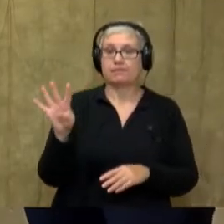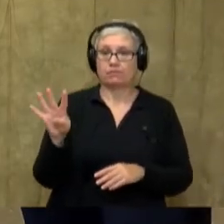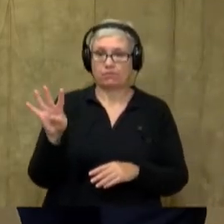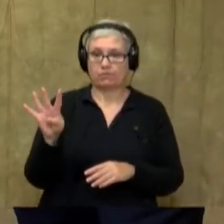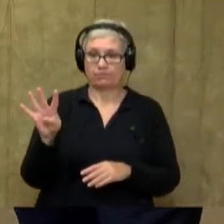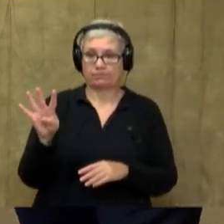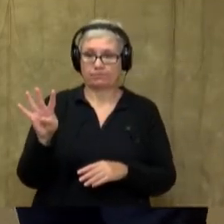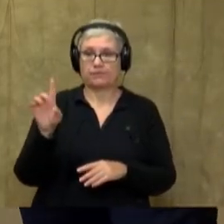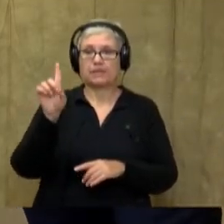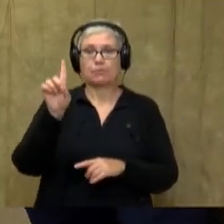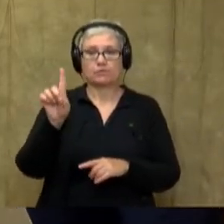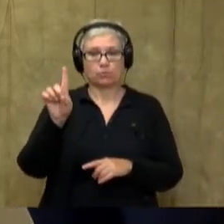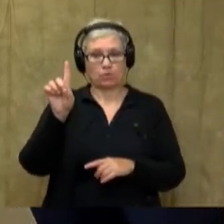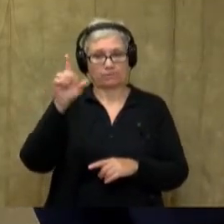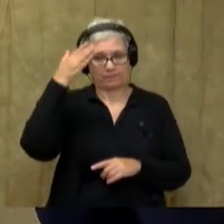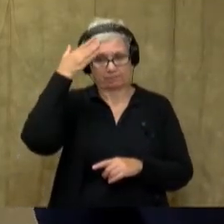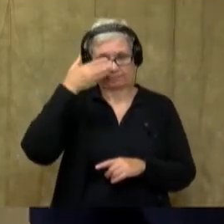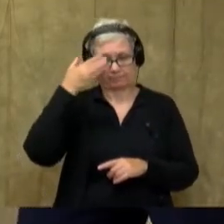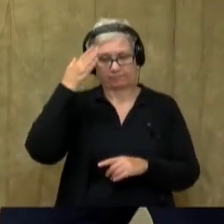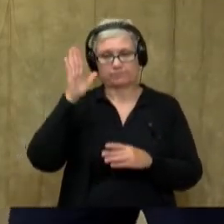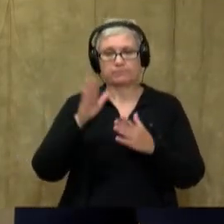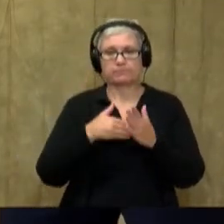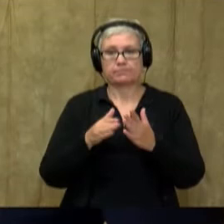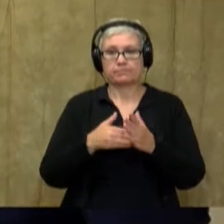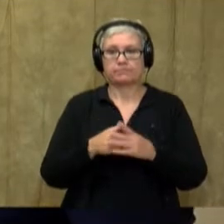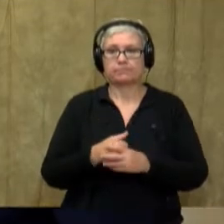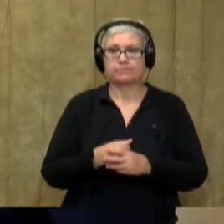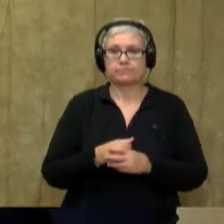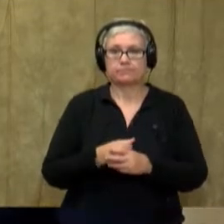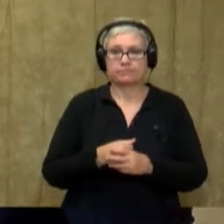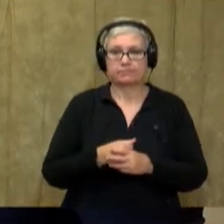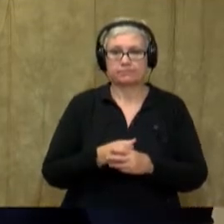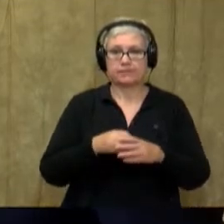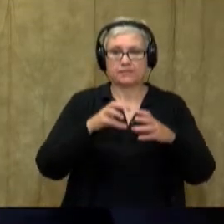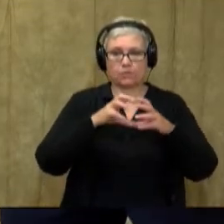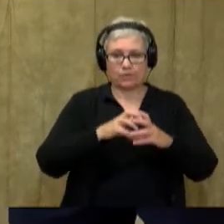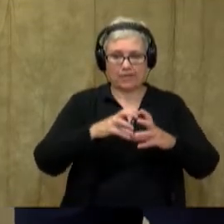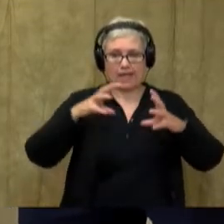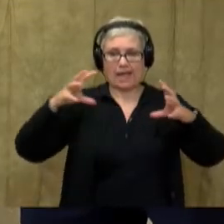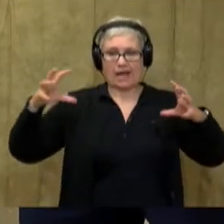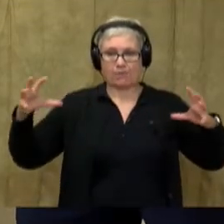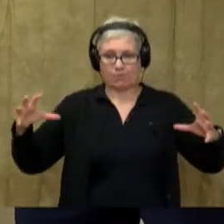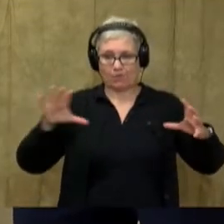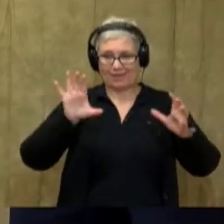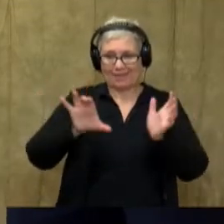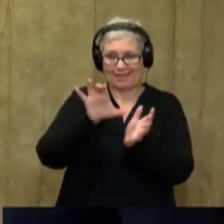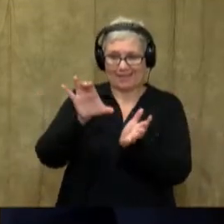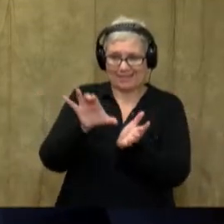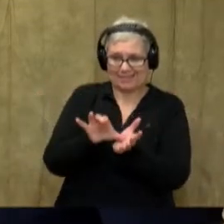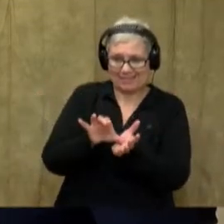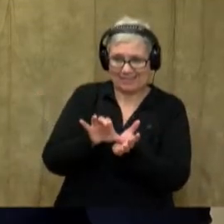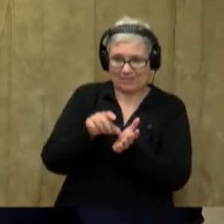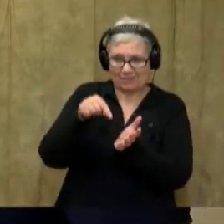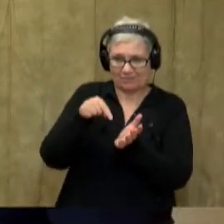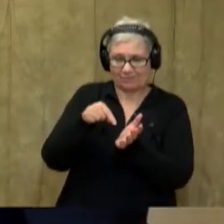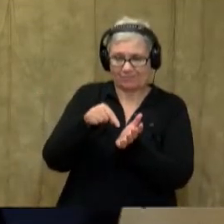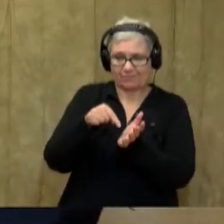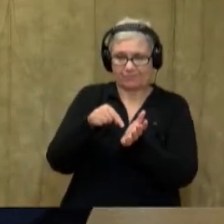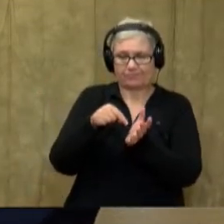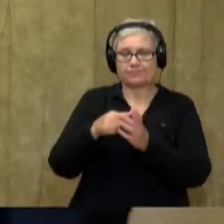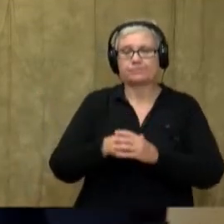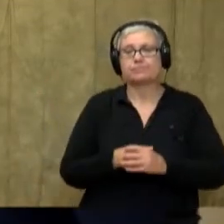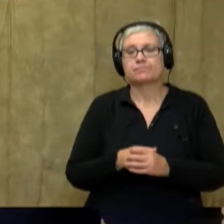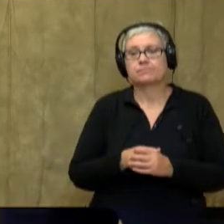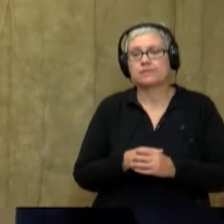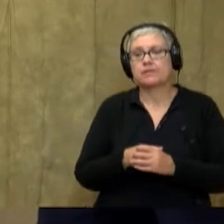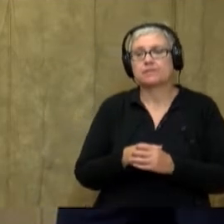54 total unit cubes that have just 1 face painted. And then when I remove all of the cubes that have face on them, or paint on them,